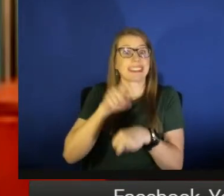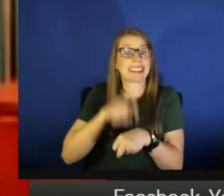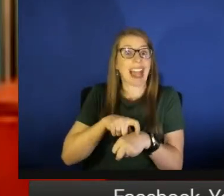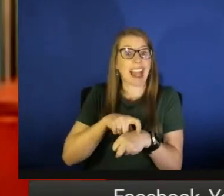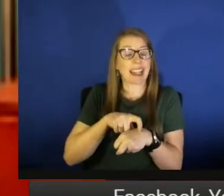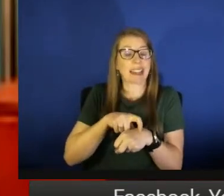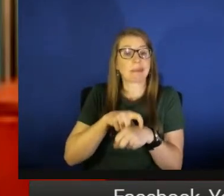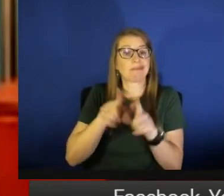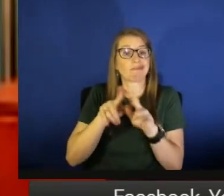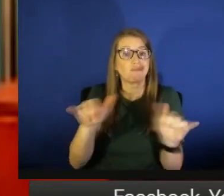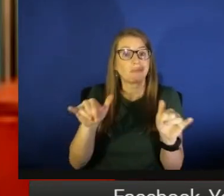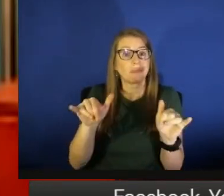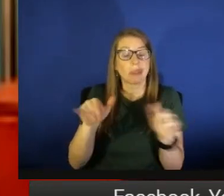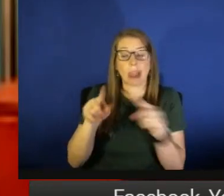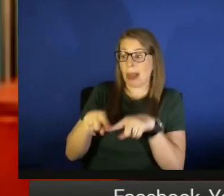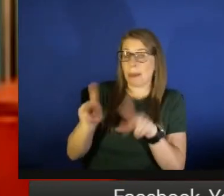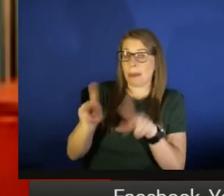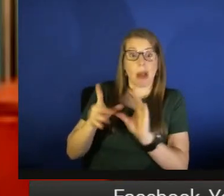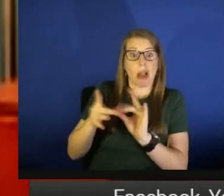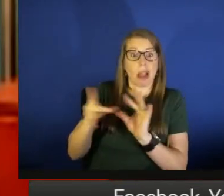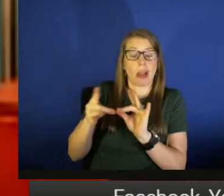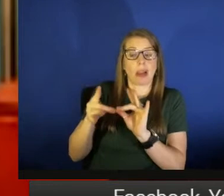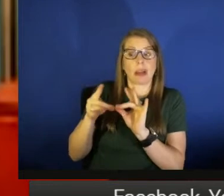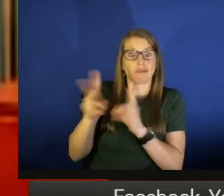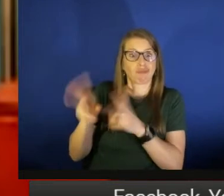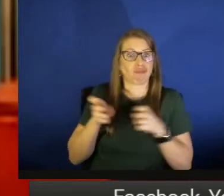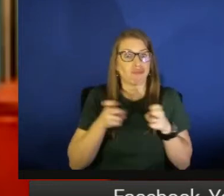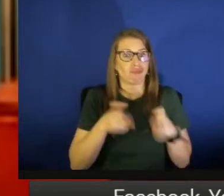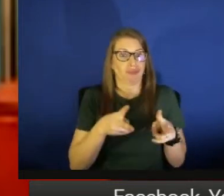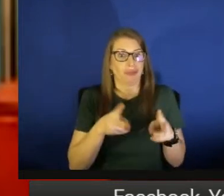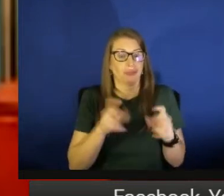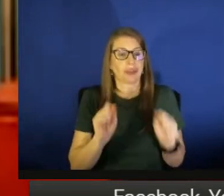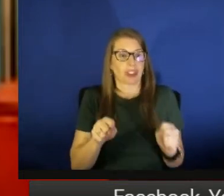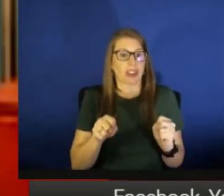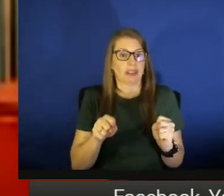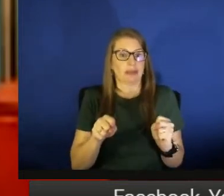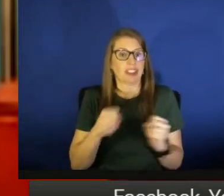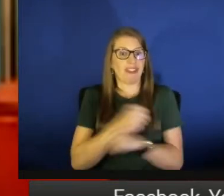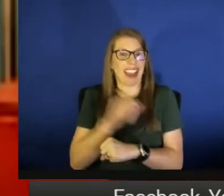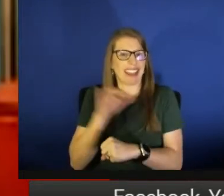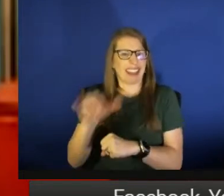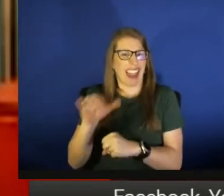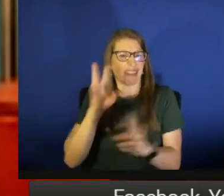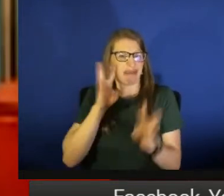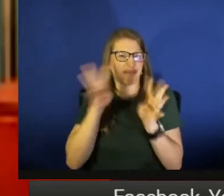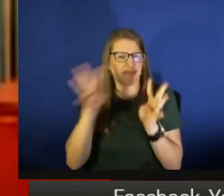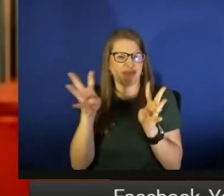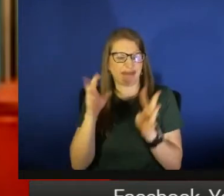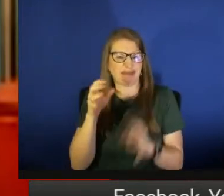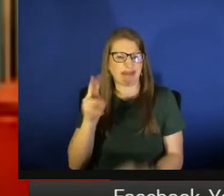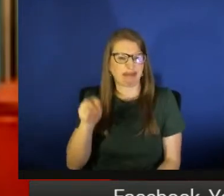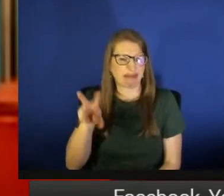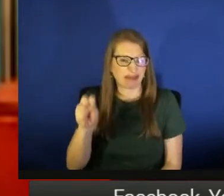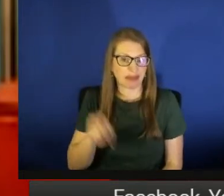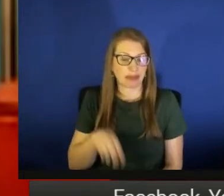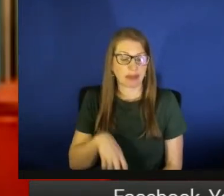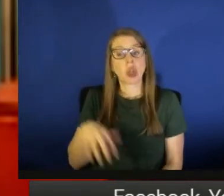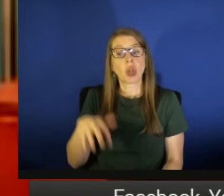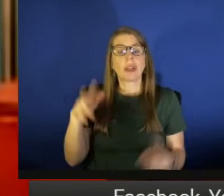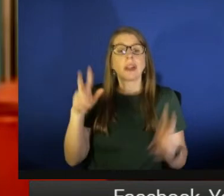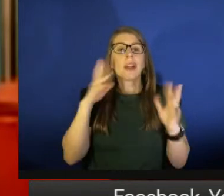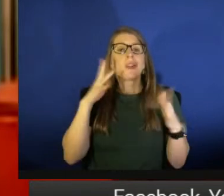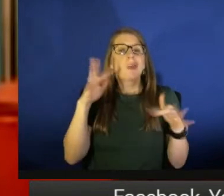on what people were saying. And I will say this, whenever there is that degree of noise on